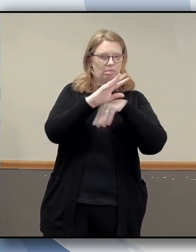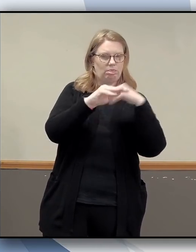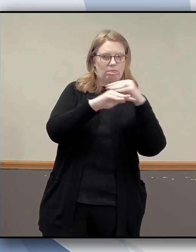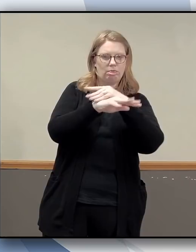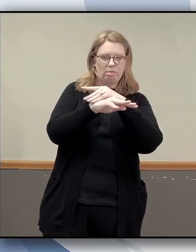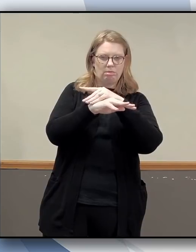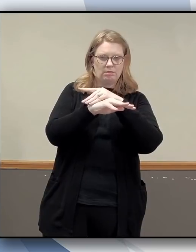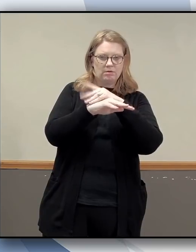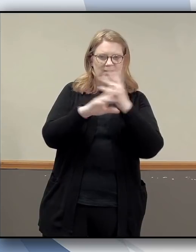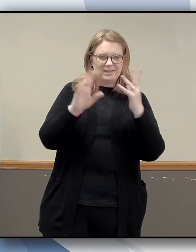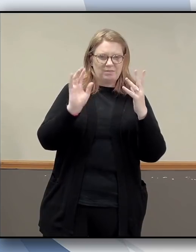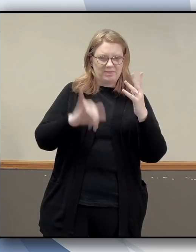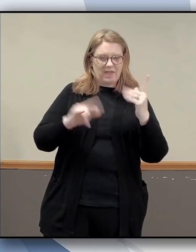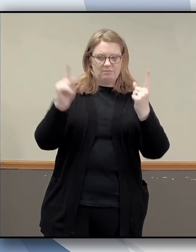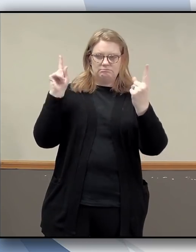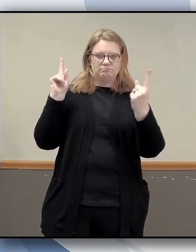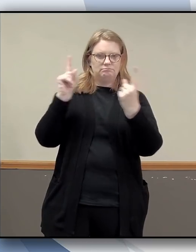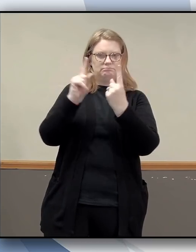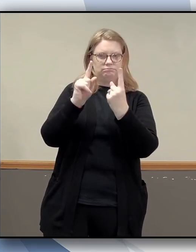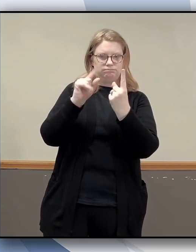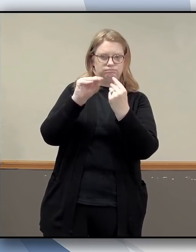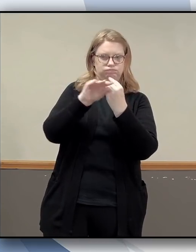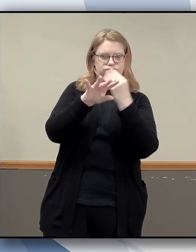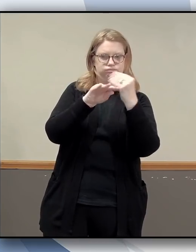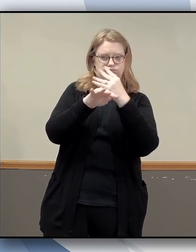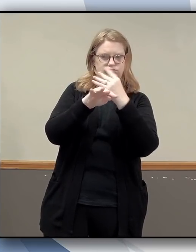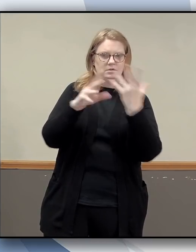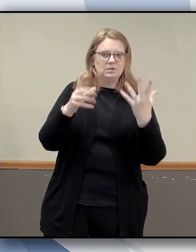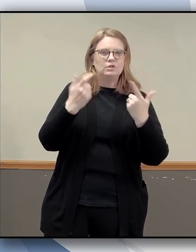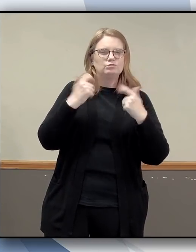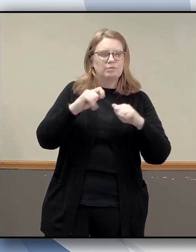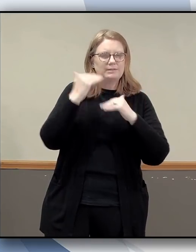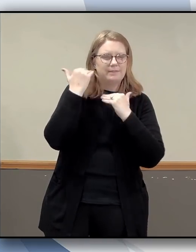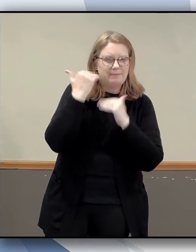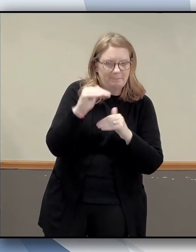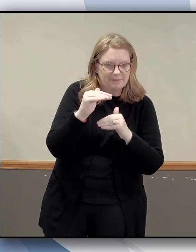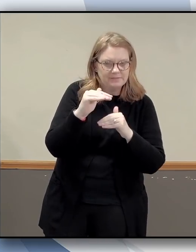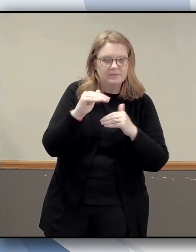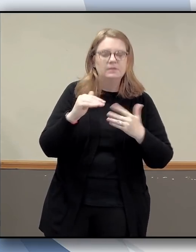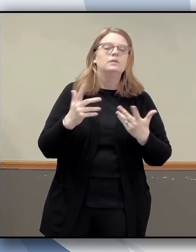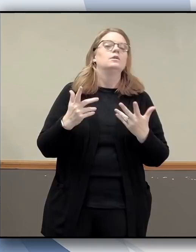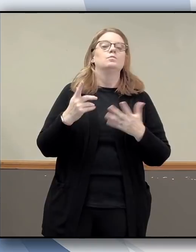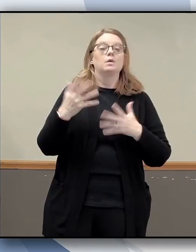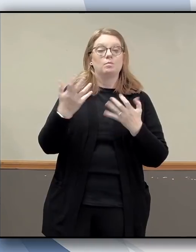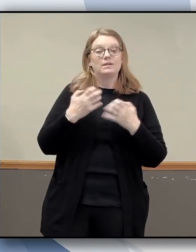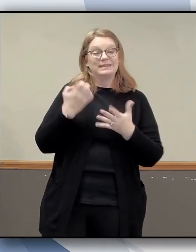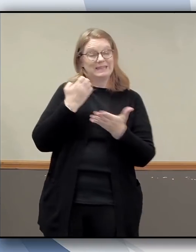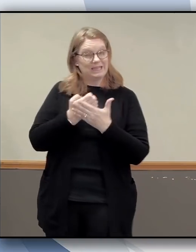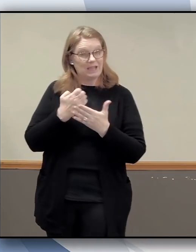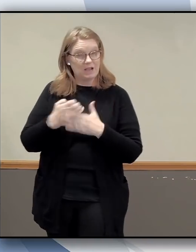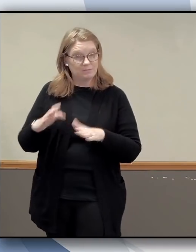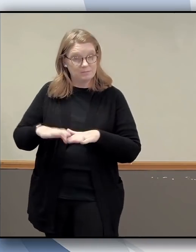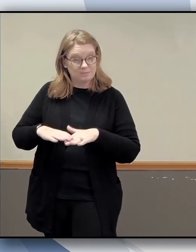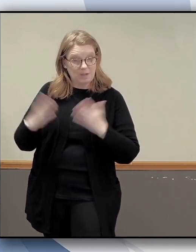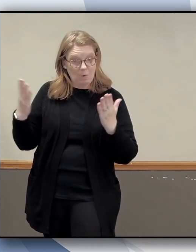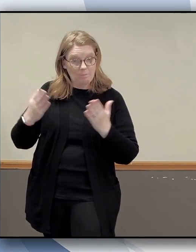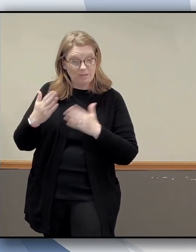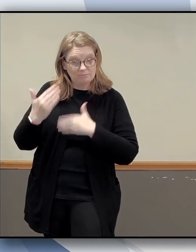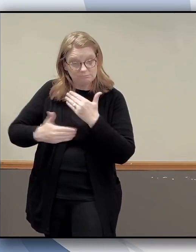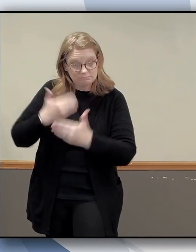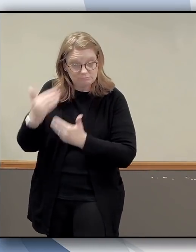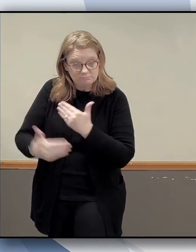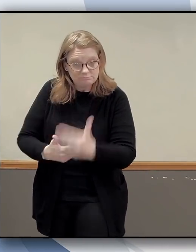because transmissible moments is the thing that we're trying to limit. We're trying to keep our economy open with a strong and healthy economy. That